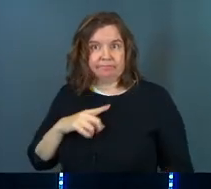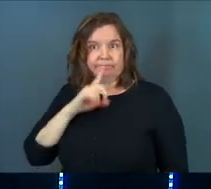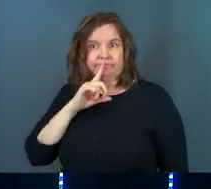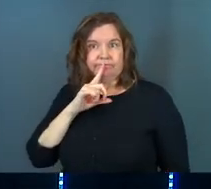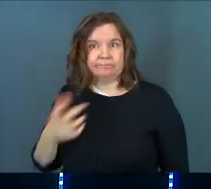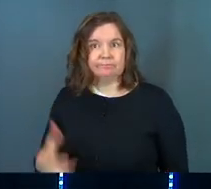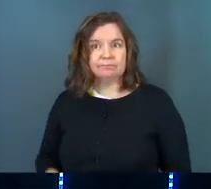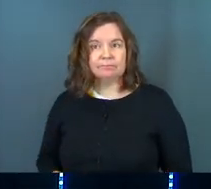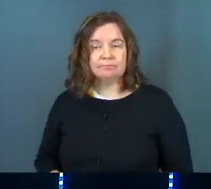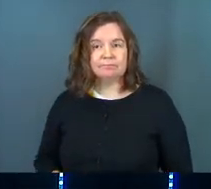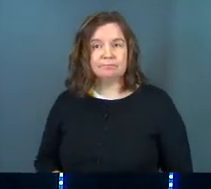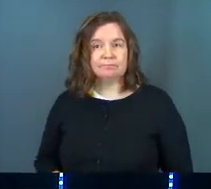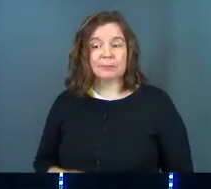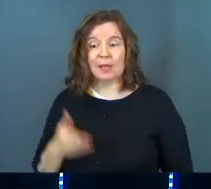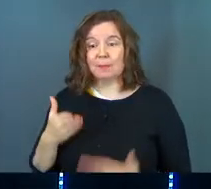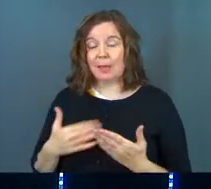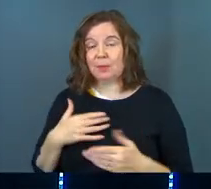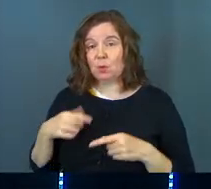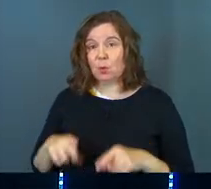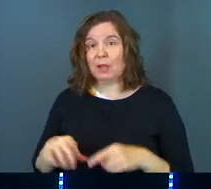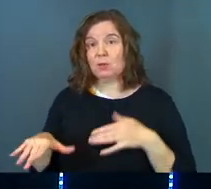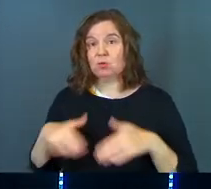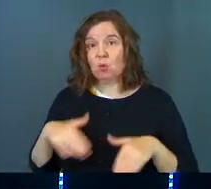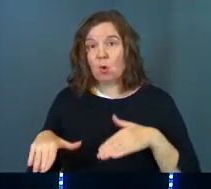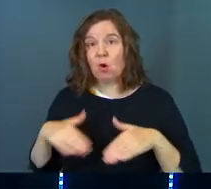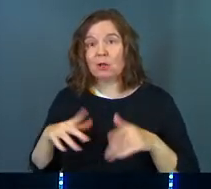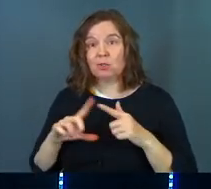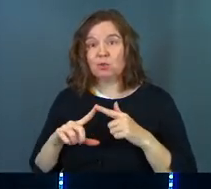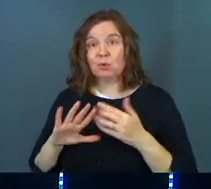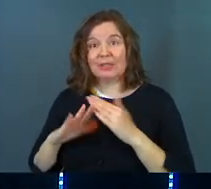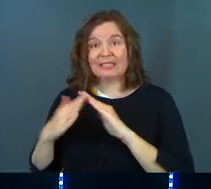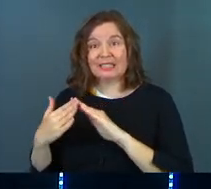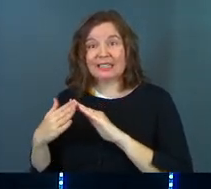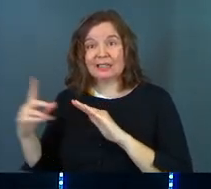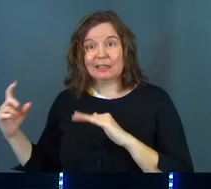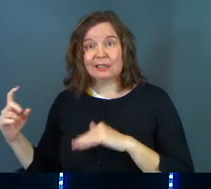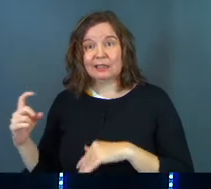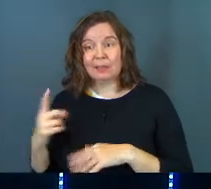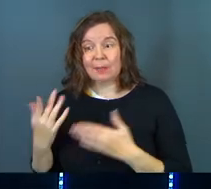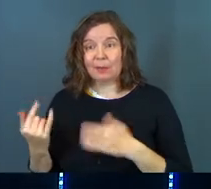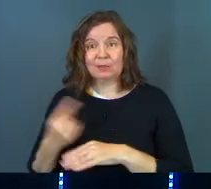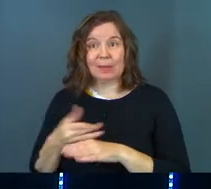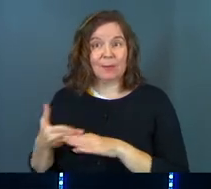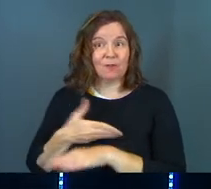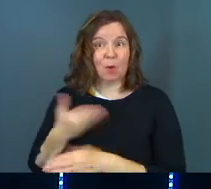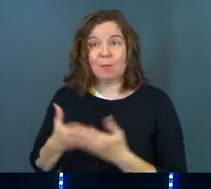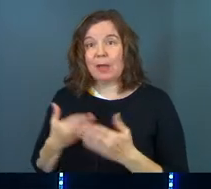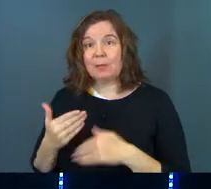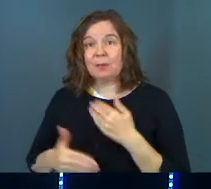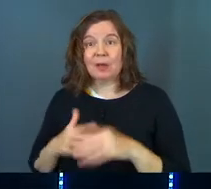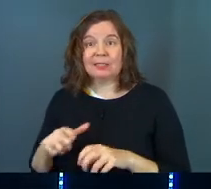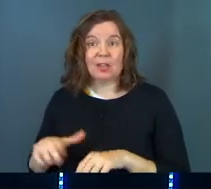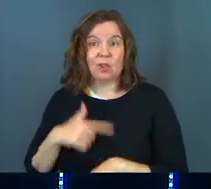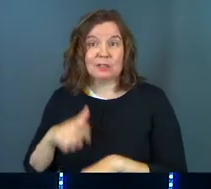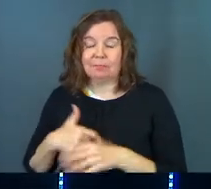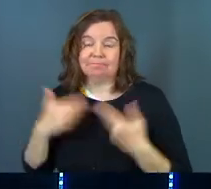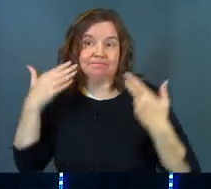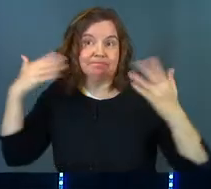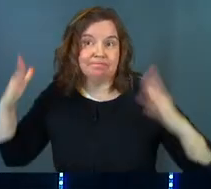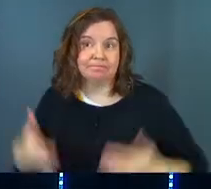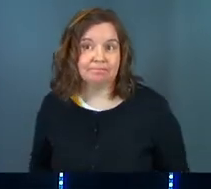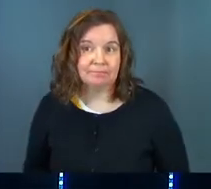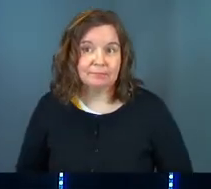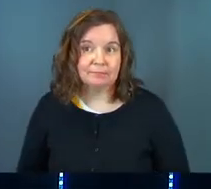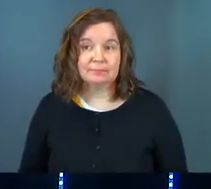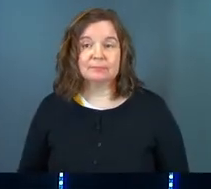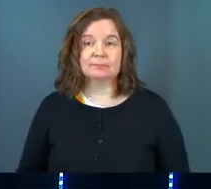know. Maybe it was while he was walking toward the city. Maybe it was a day before. Maybe the process takes a long time. I don't